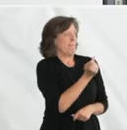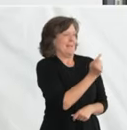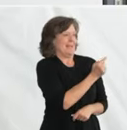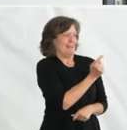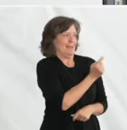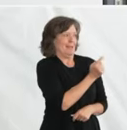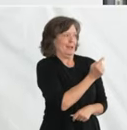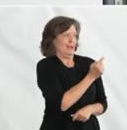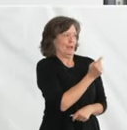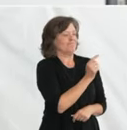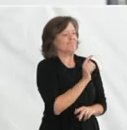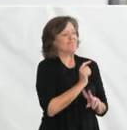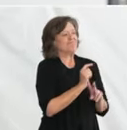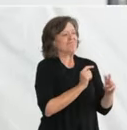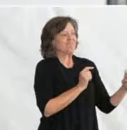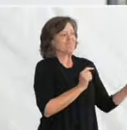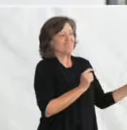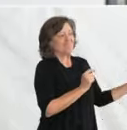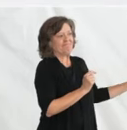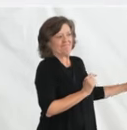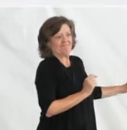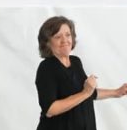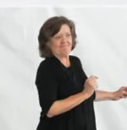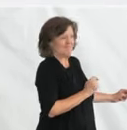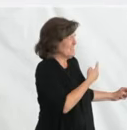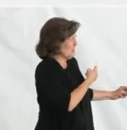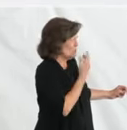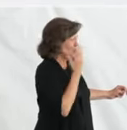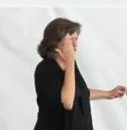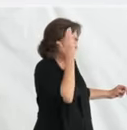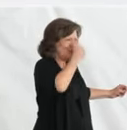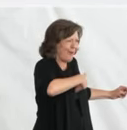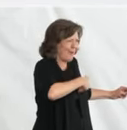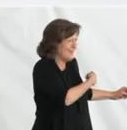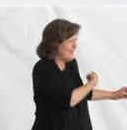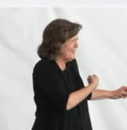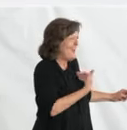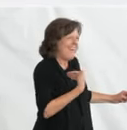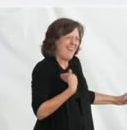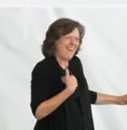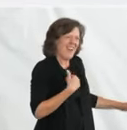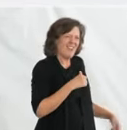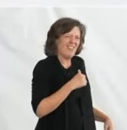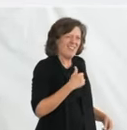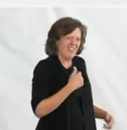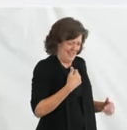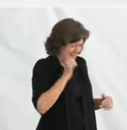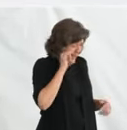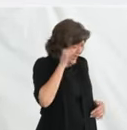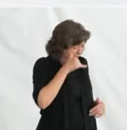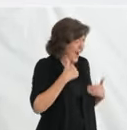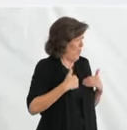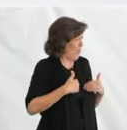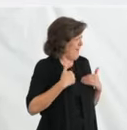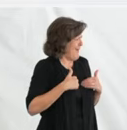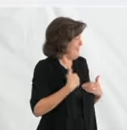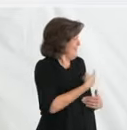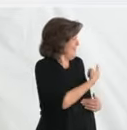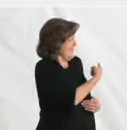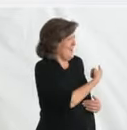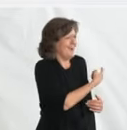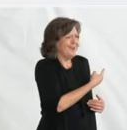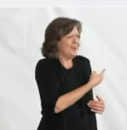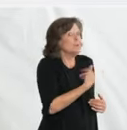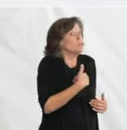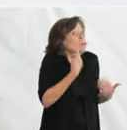But it was dark behind those lockers, and there was a complete set of raw cow lungs behind those lockers. Who knew when the ghost of that